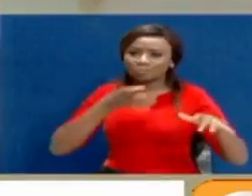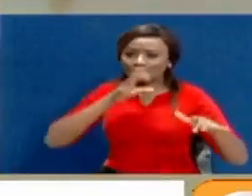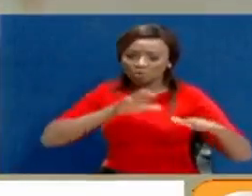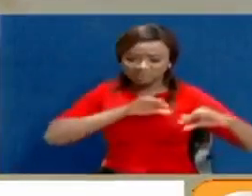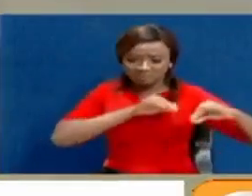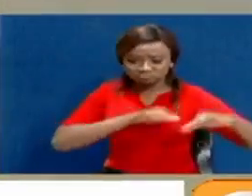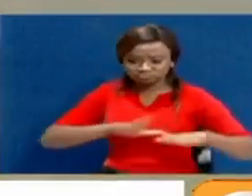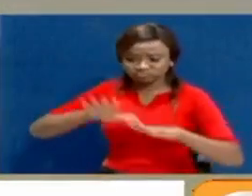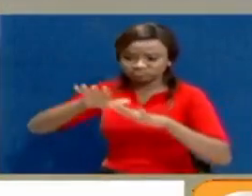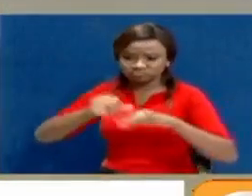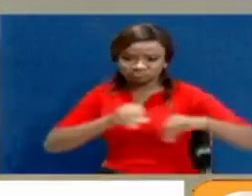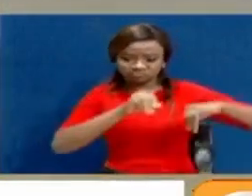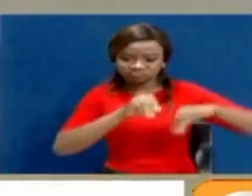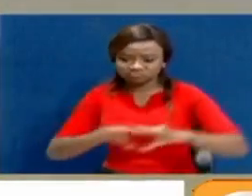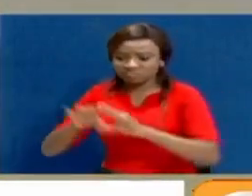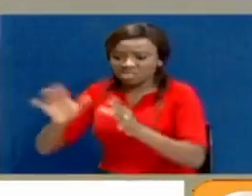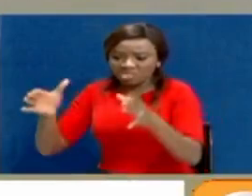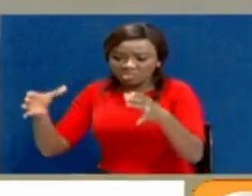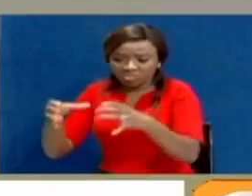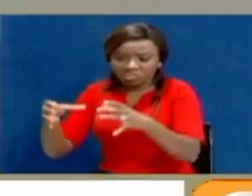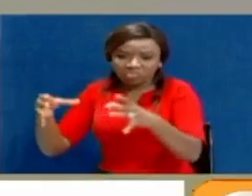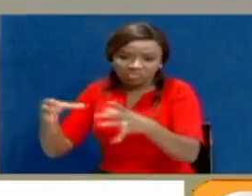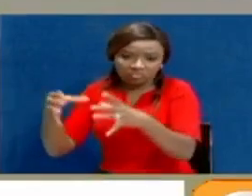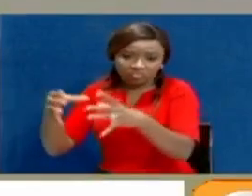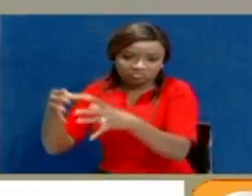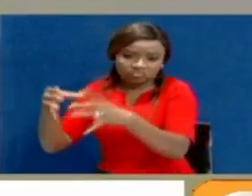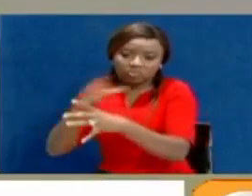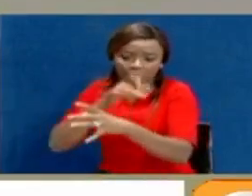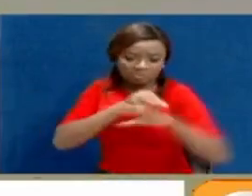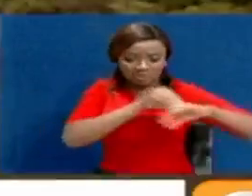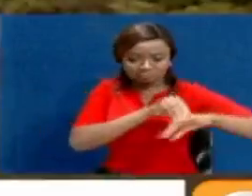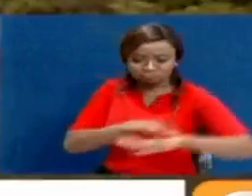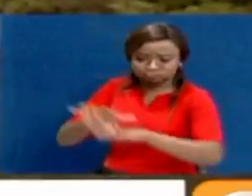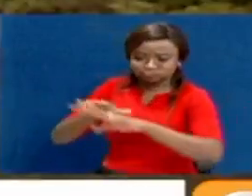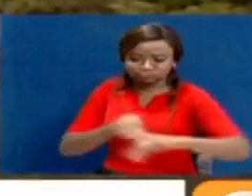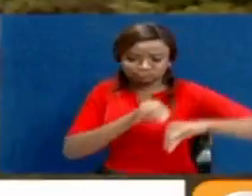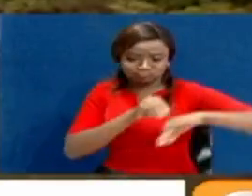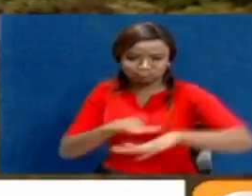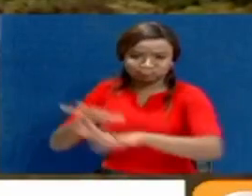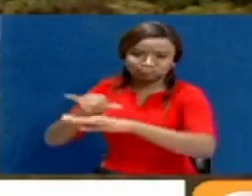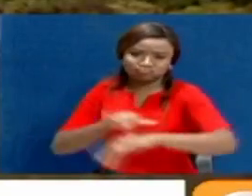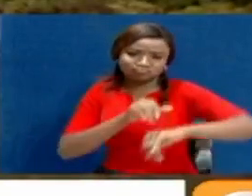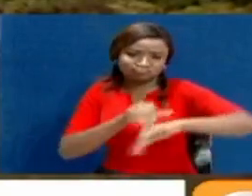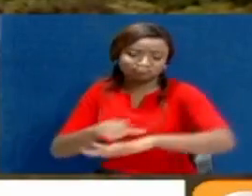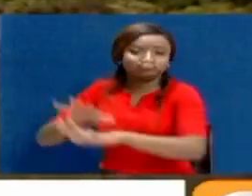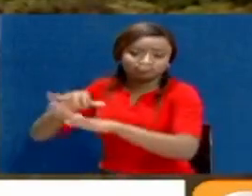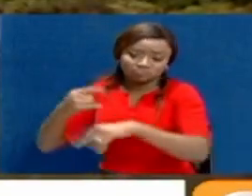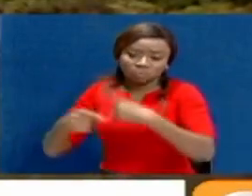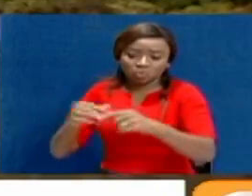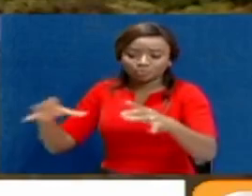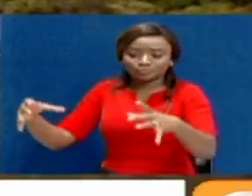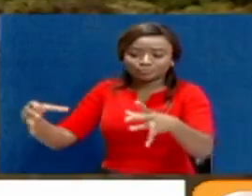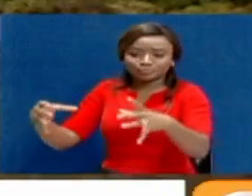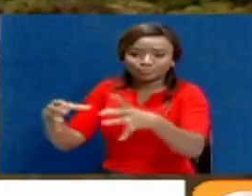to engulf the little land that is left. The situation is dire, with the lake encroaching on the island by an